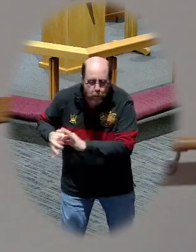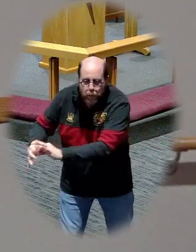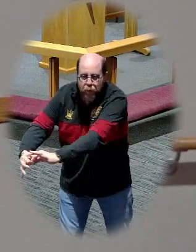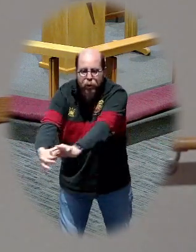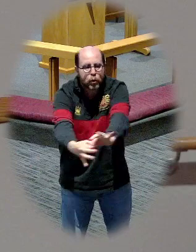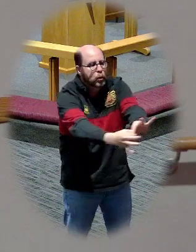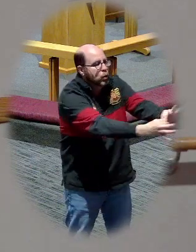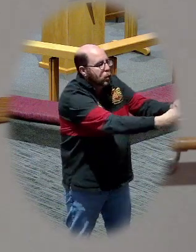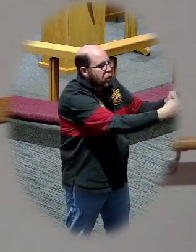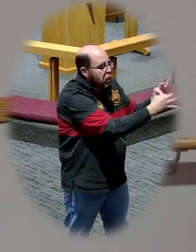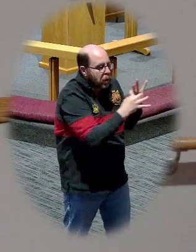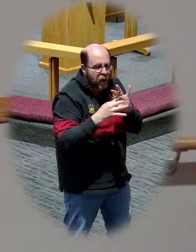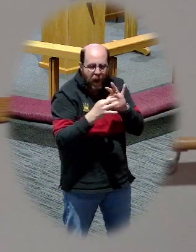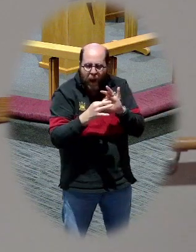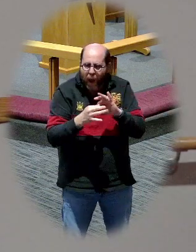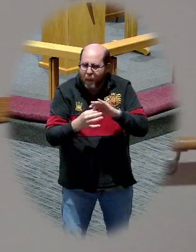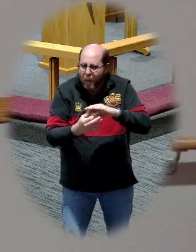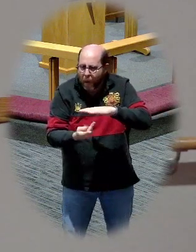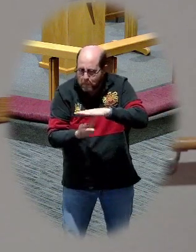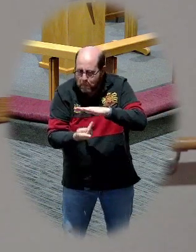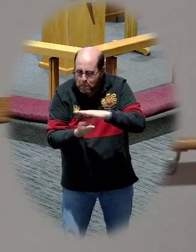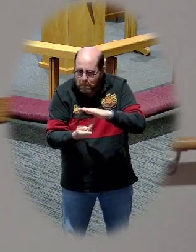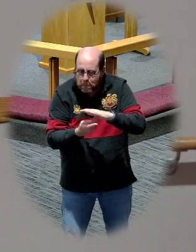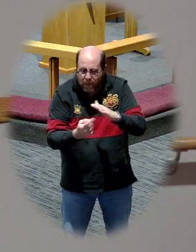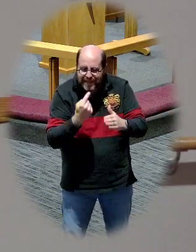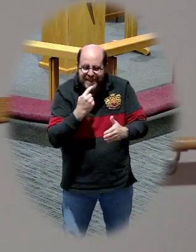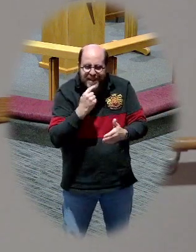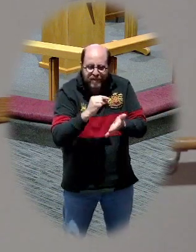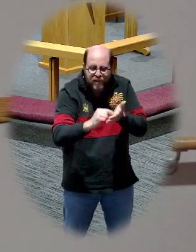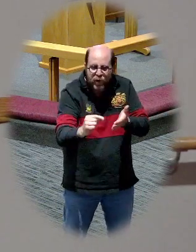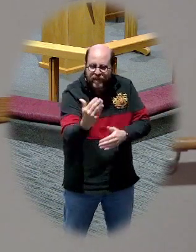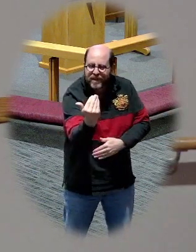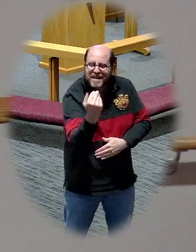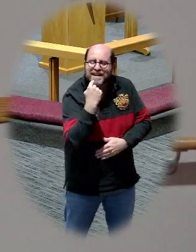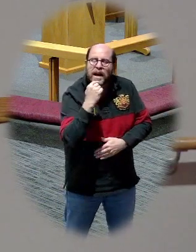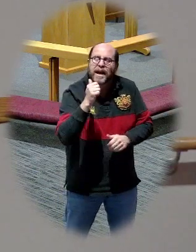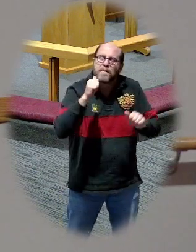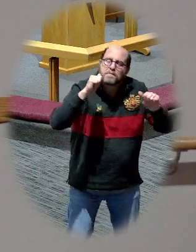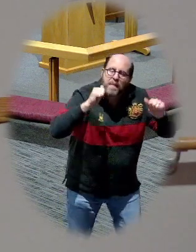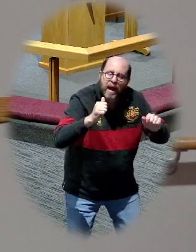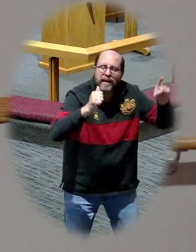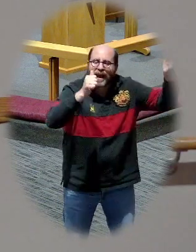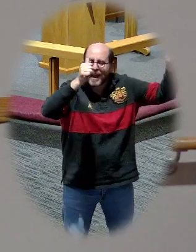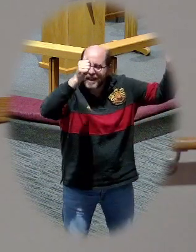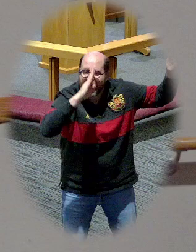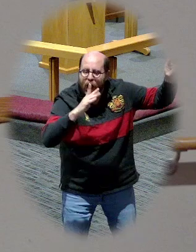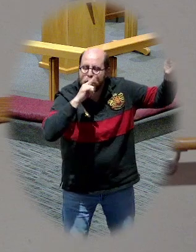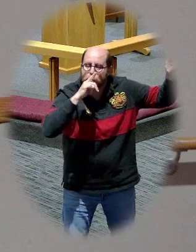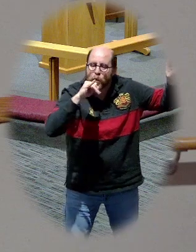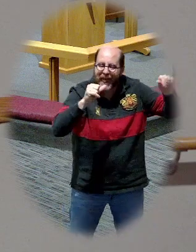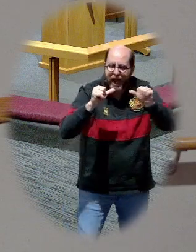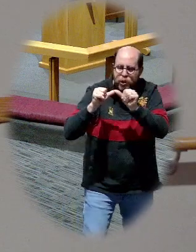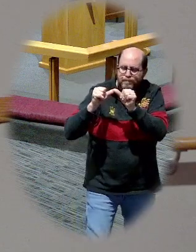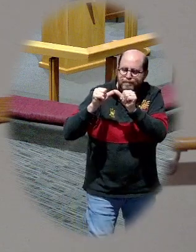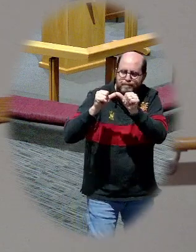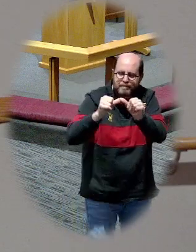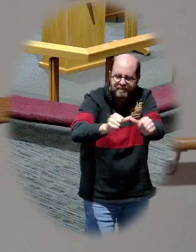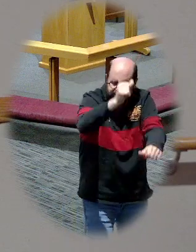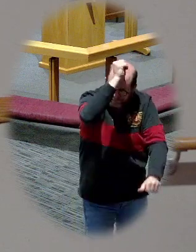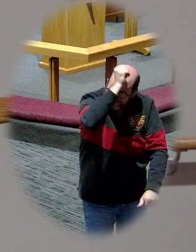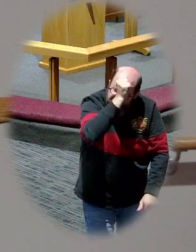one another. And St. Paul says it this way in verse 15. He says, "May the God of endurance